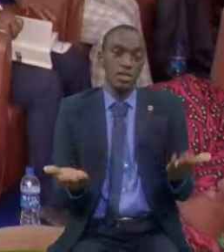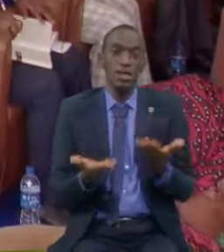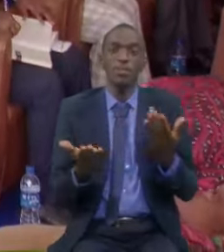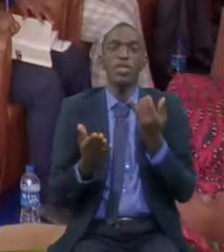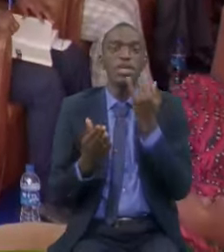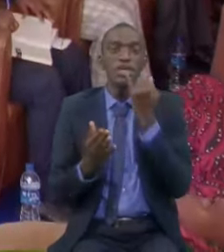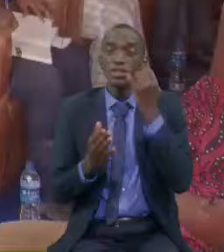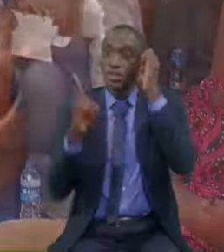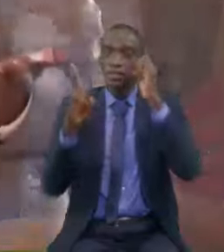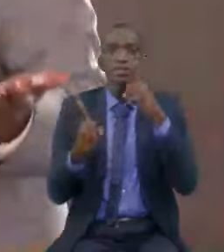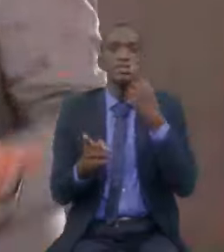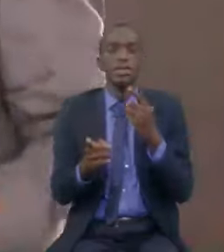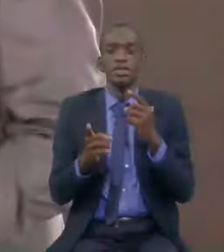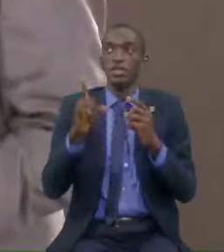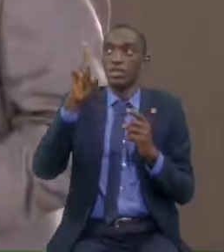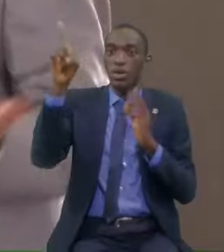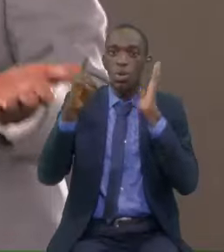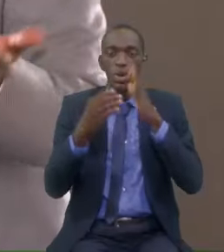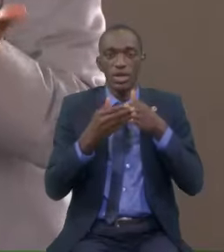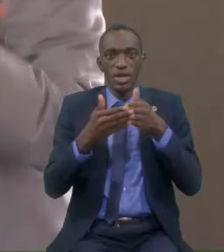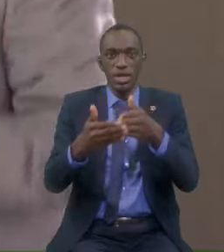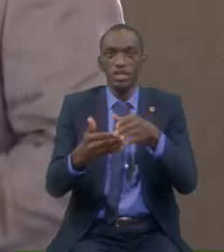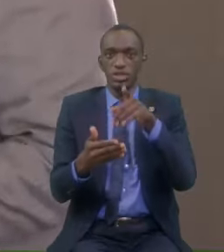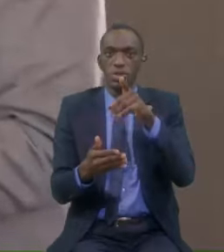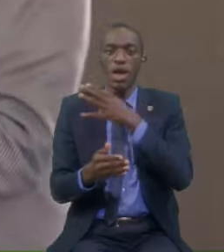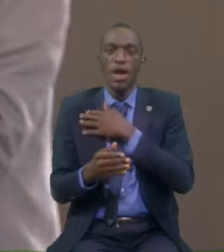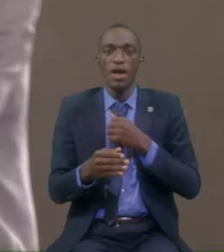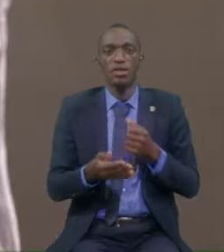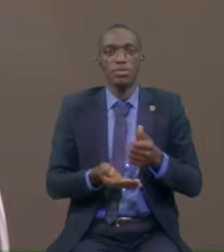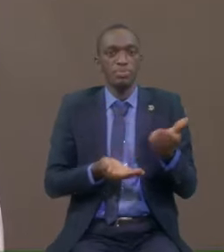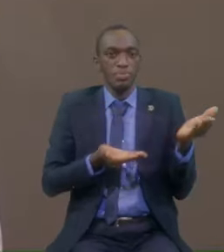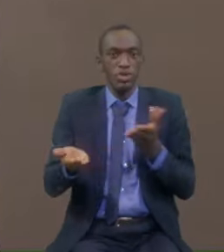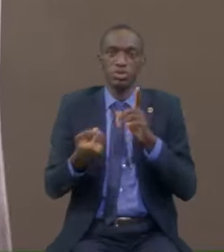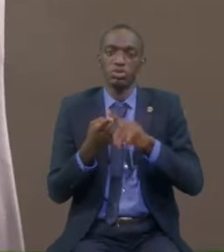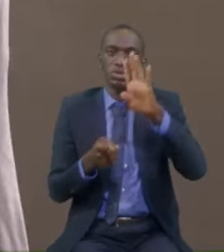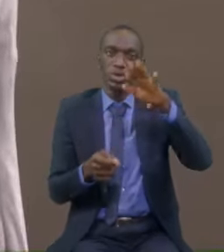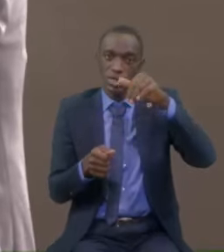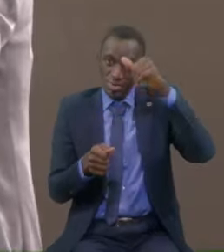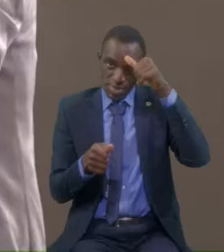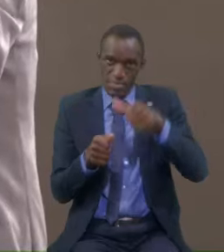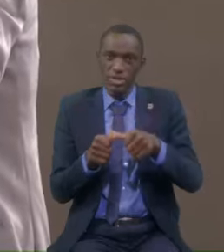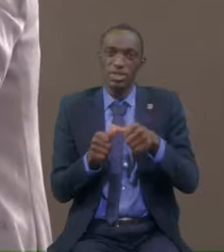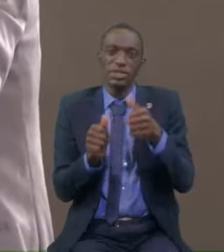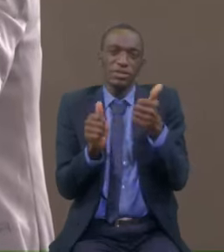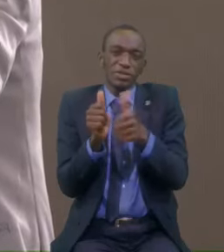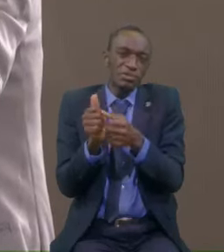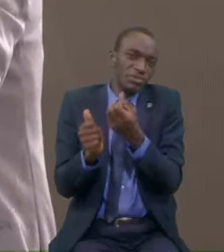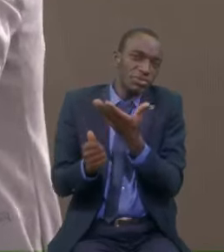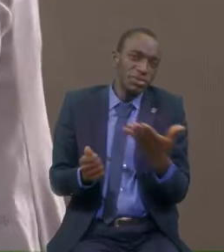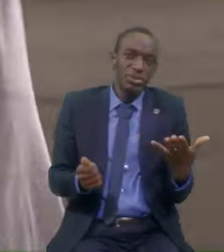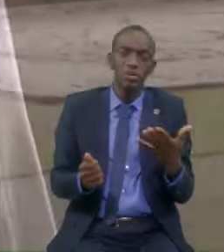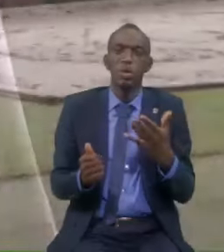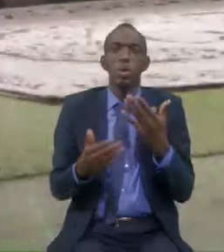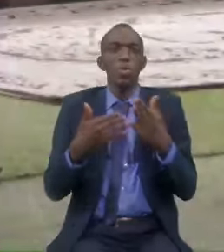guide you and bring to remembrance all things whatsoever I've said unto